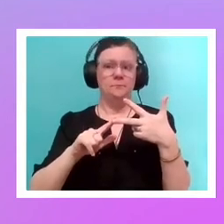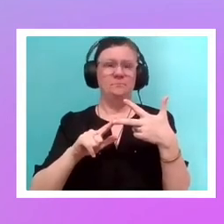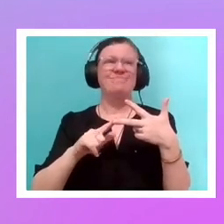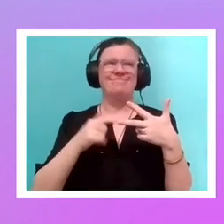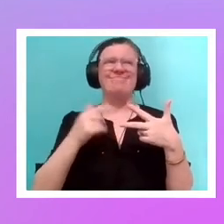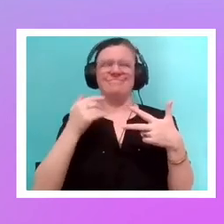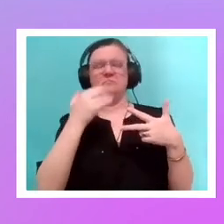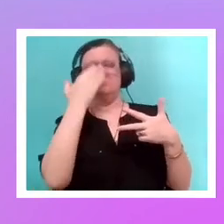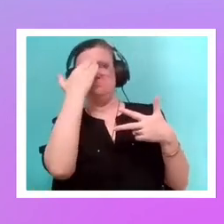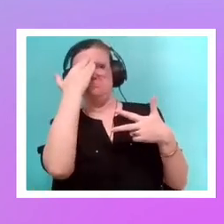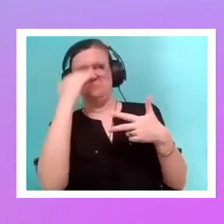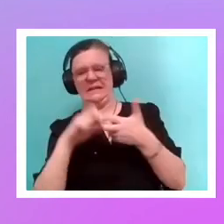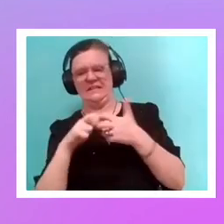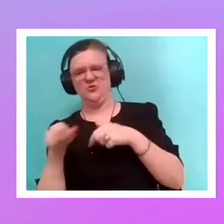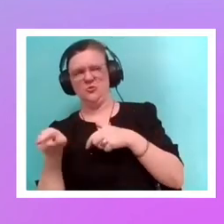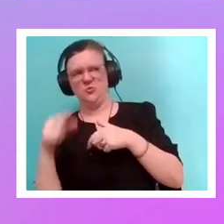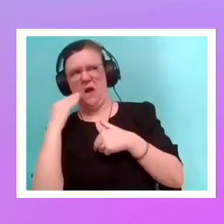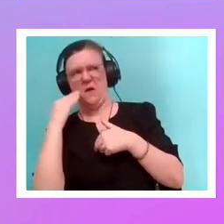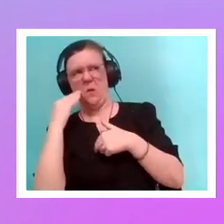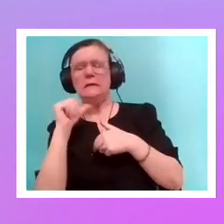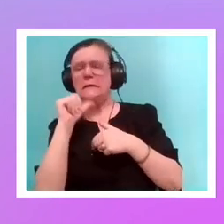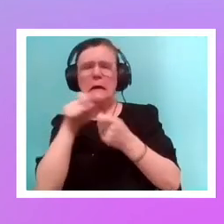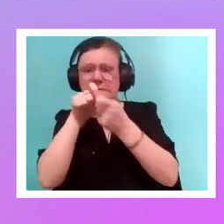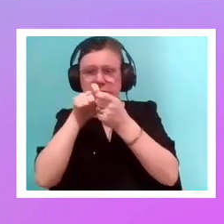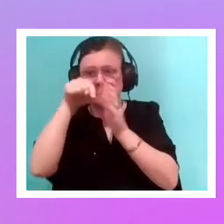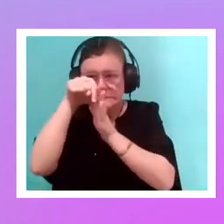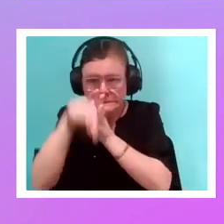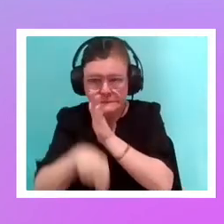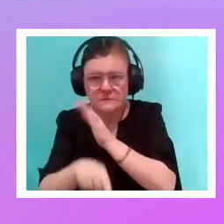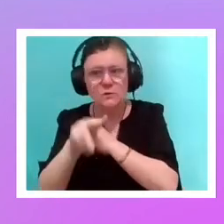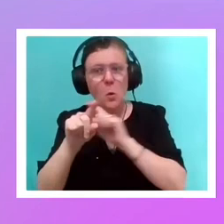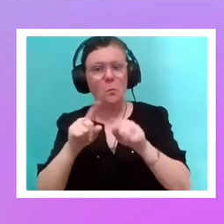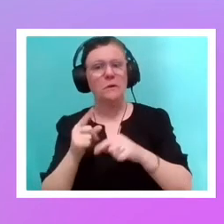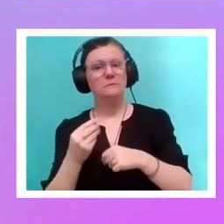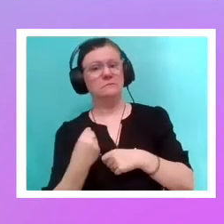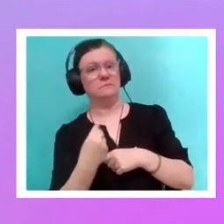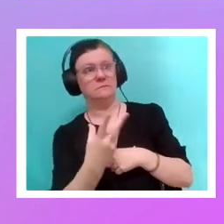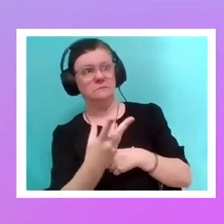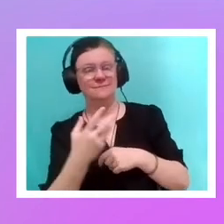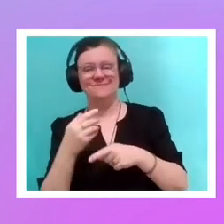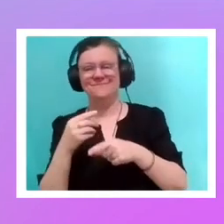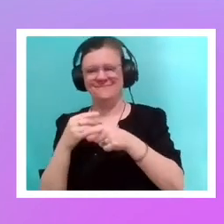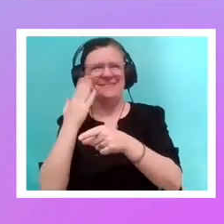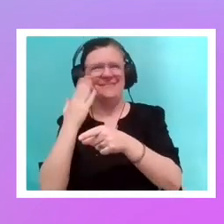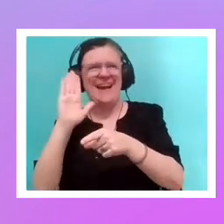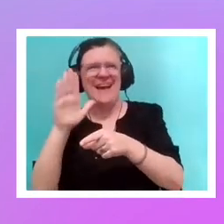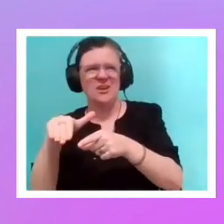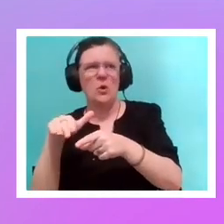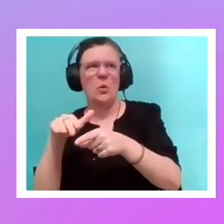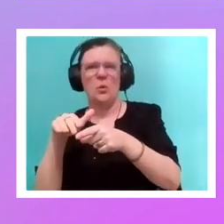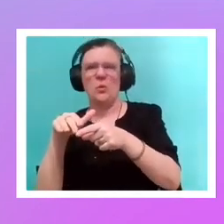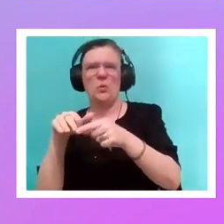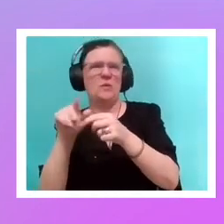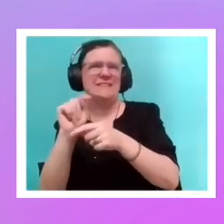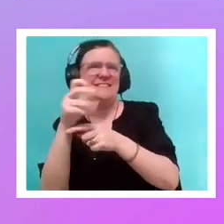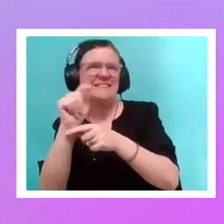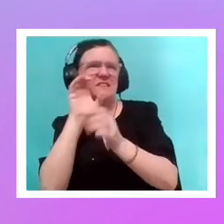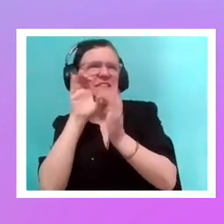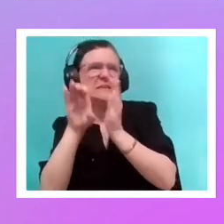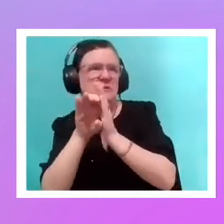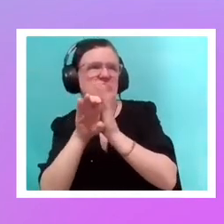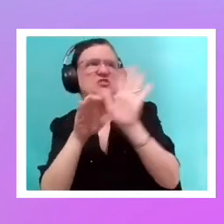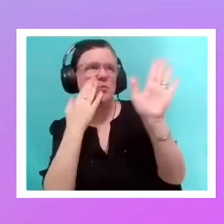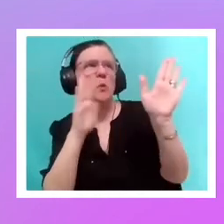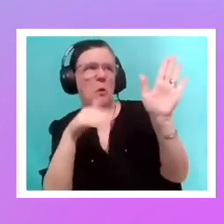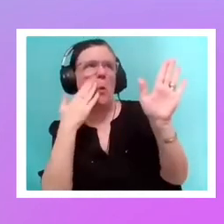issues, not necessarily a great detail on every known issue, but for example, if there are problems with alternative text for images, then you need to